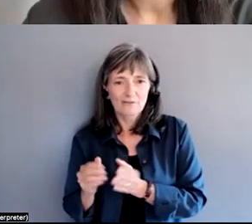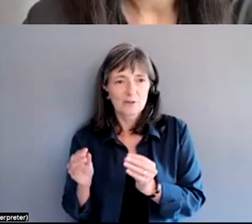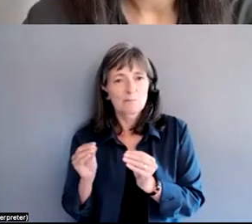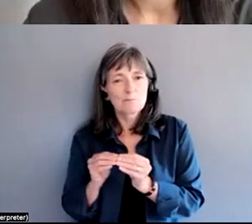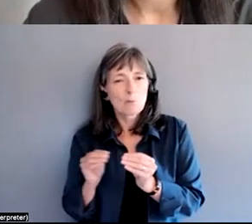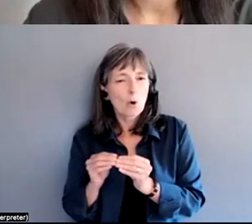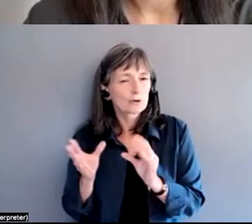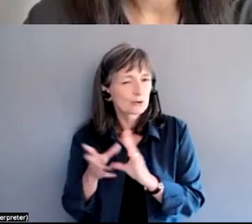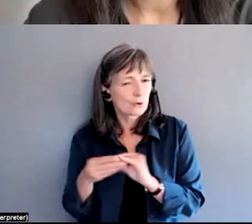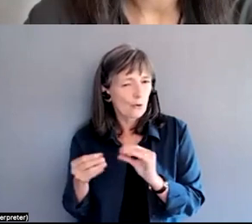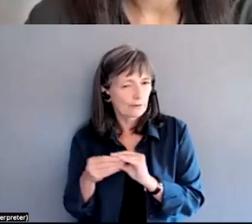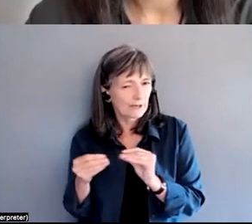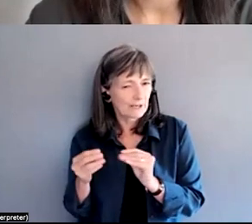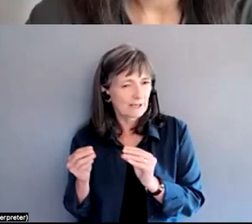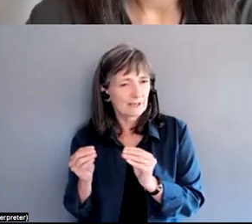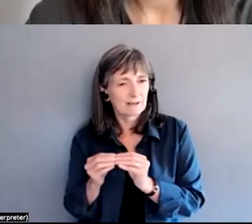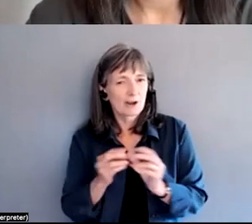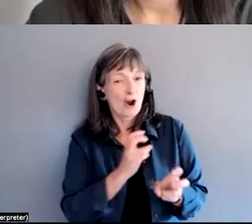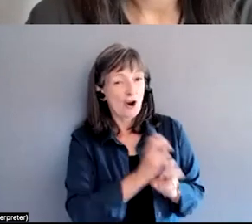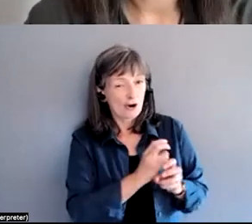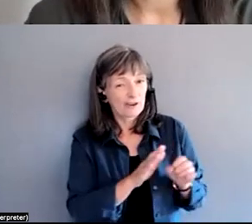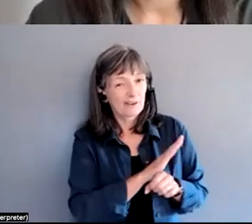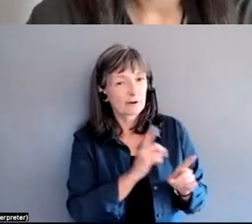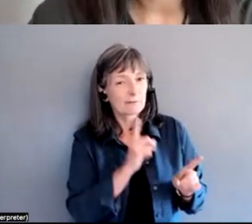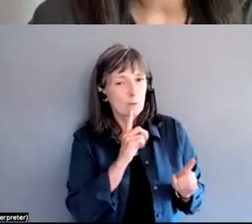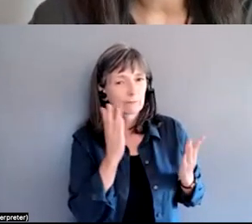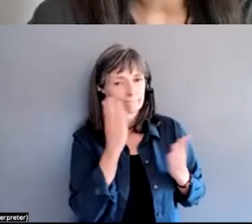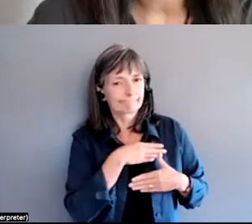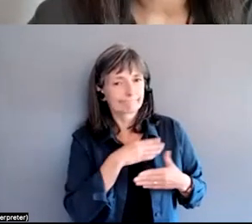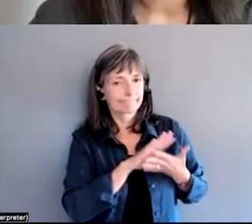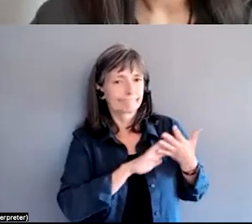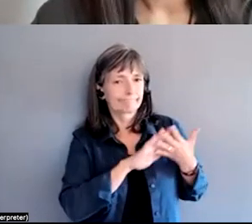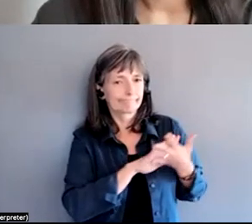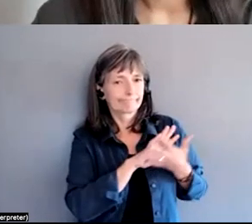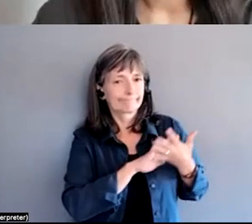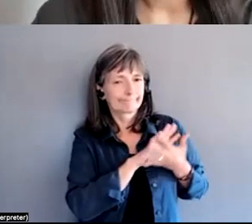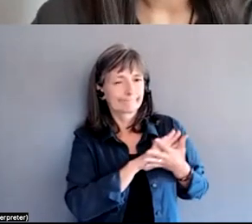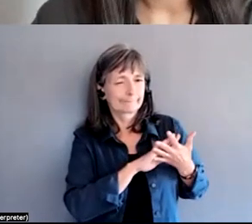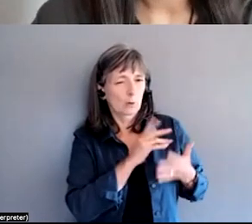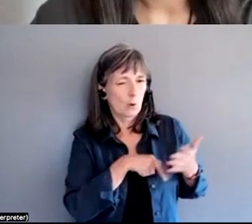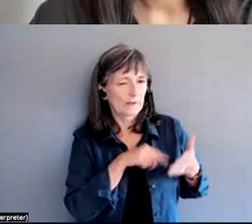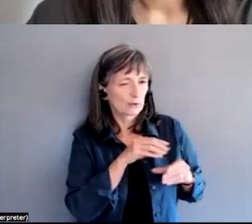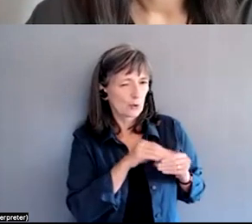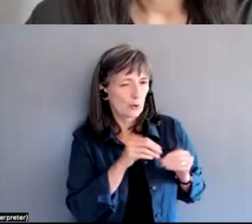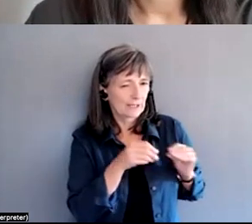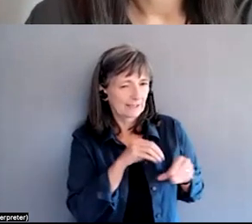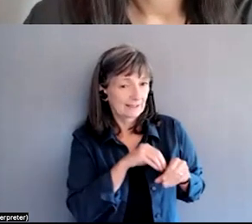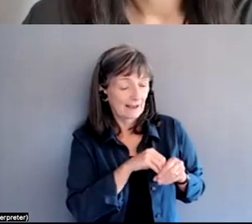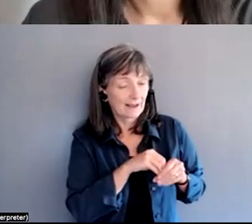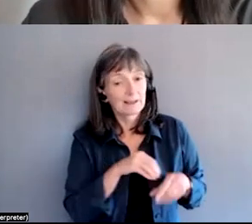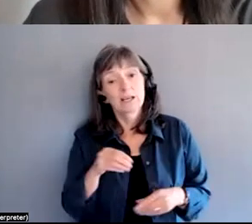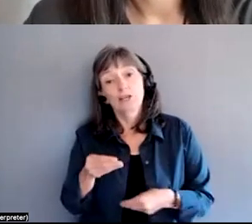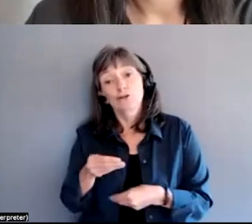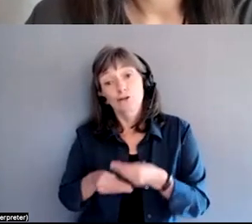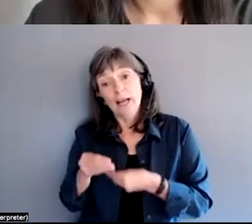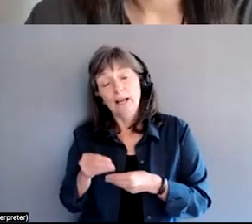story. I feel like with hardcovers, we do a little bit more hinting of it. And then with trade, sometimes we'll actually show a little